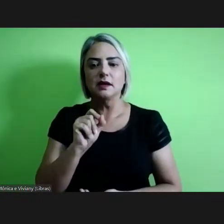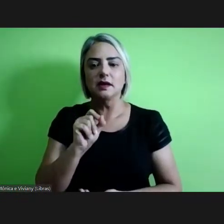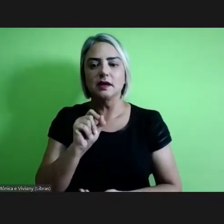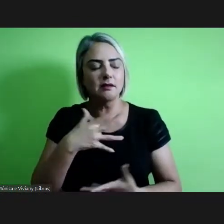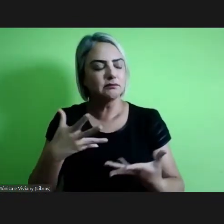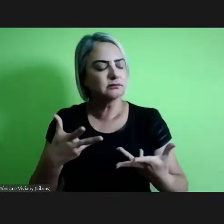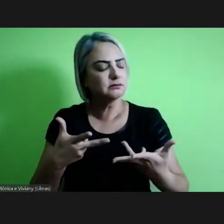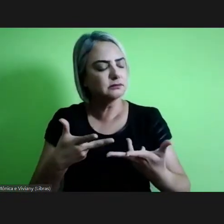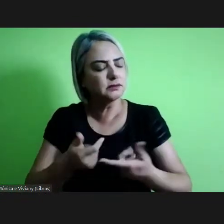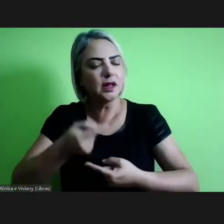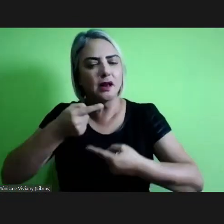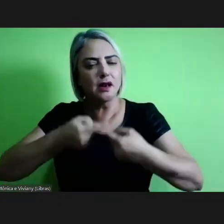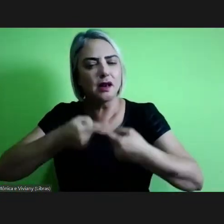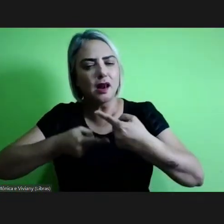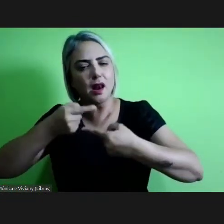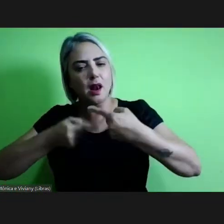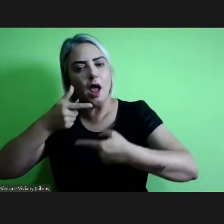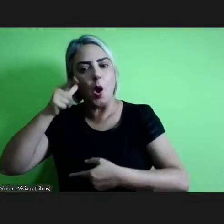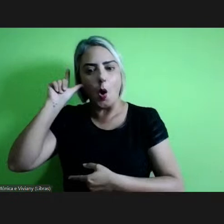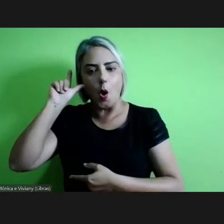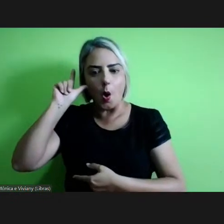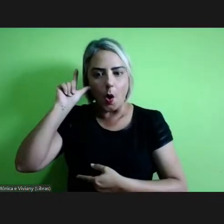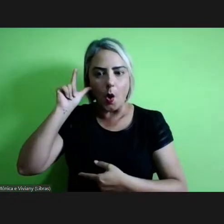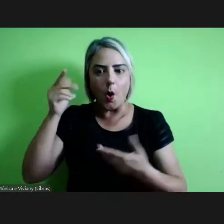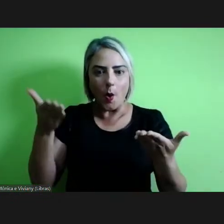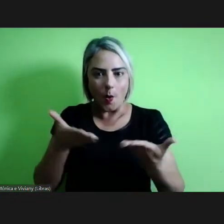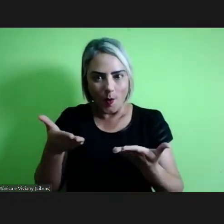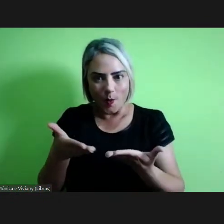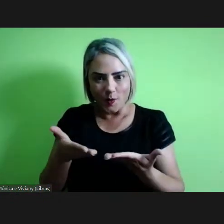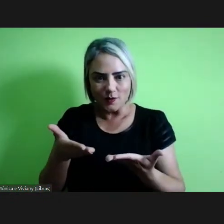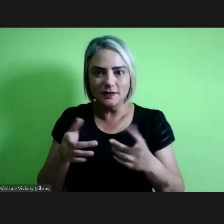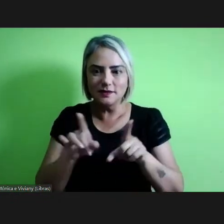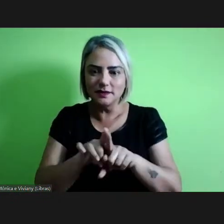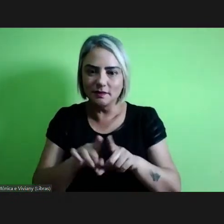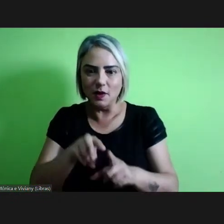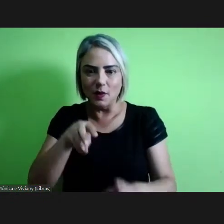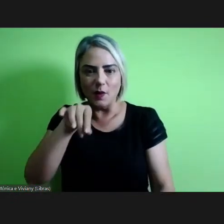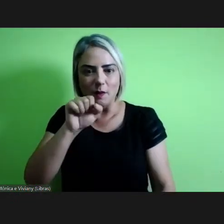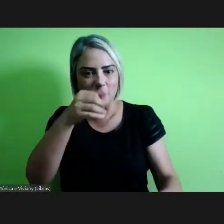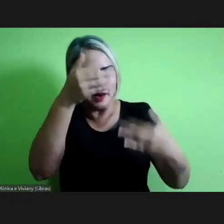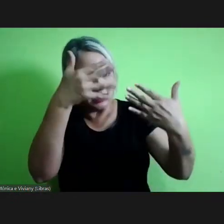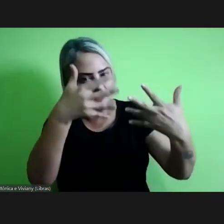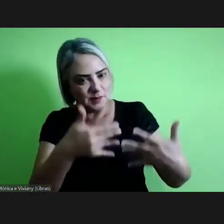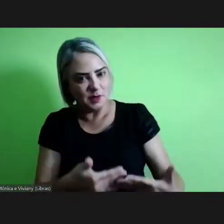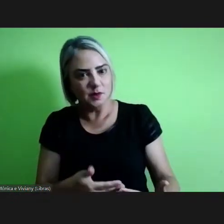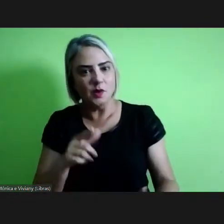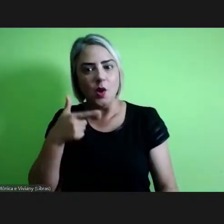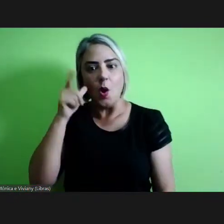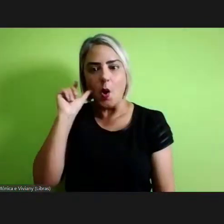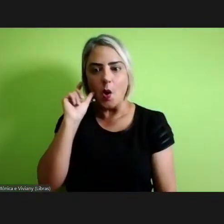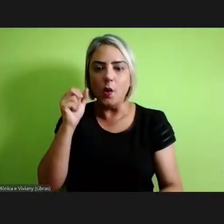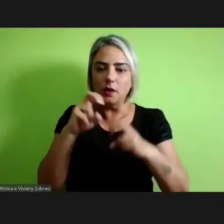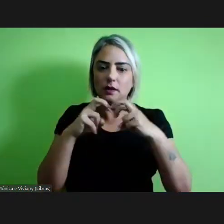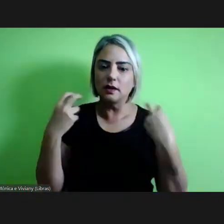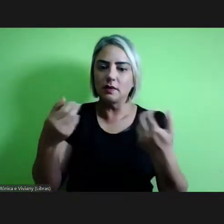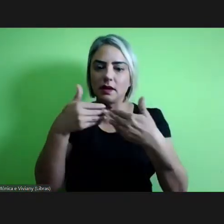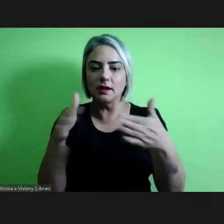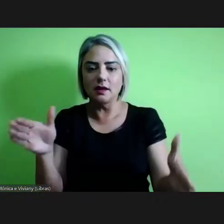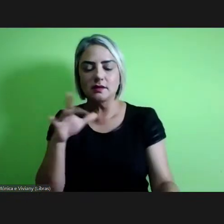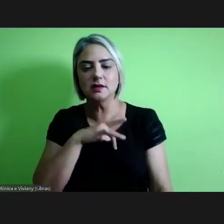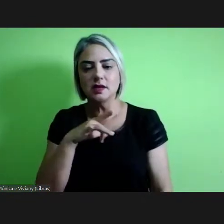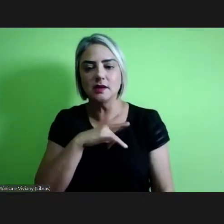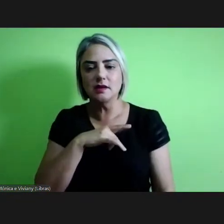welcome you all and say that the debates were very rich and they're going to, as it was described.